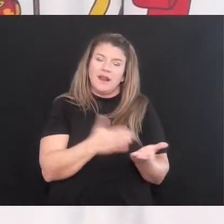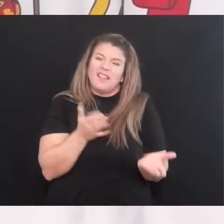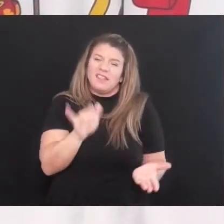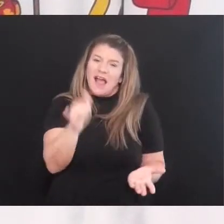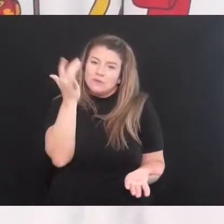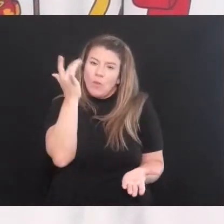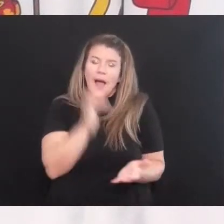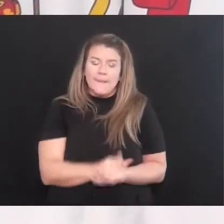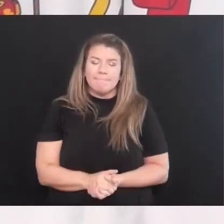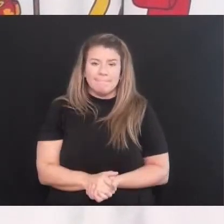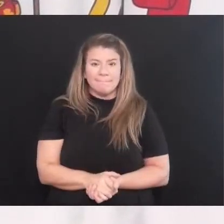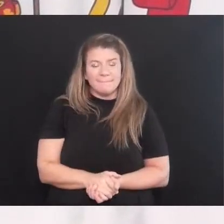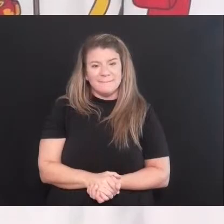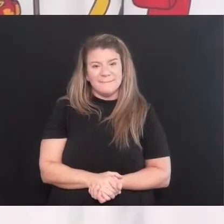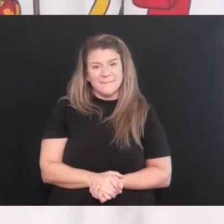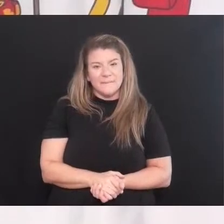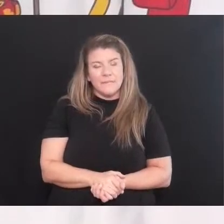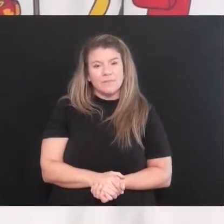why.